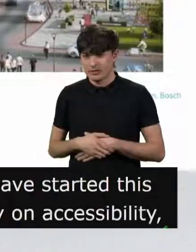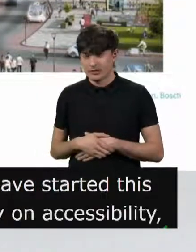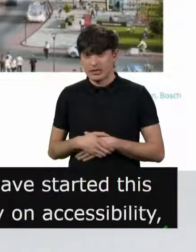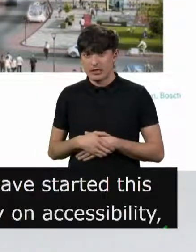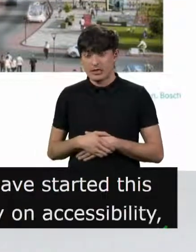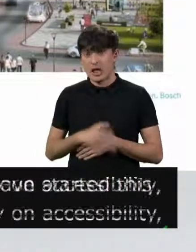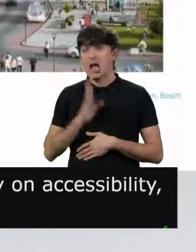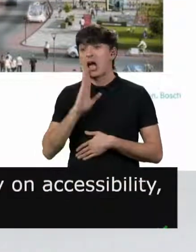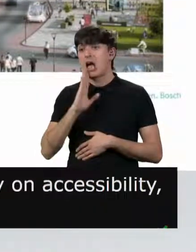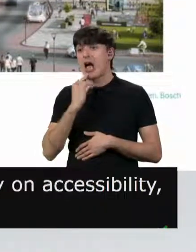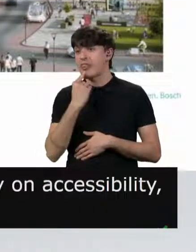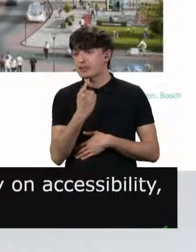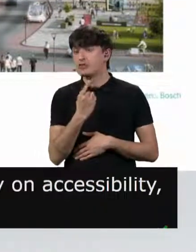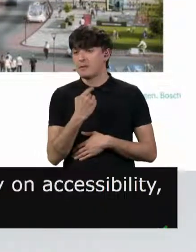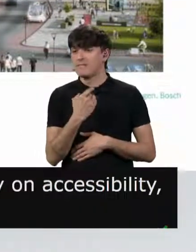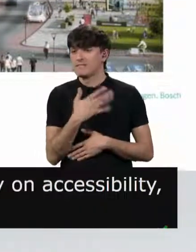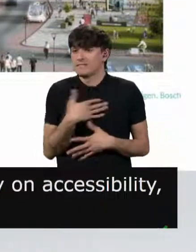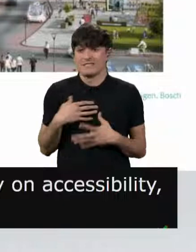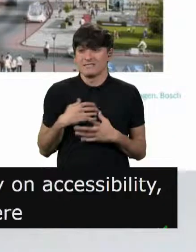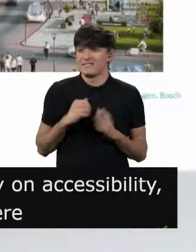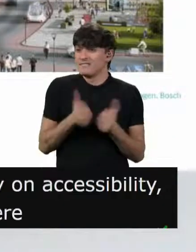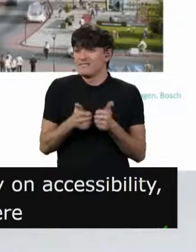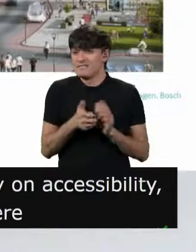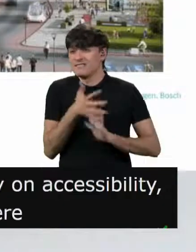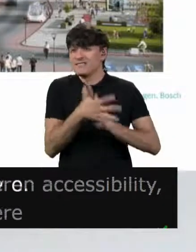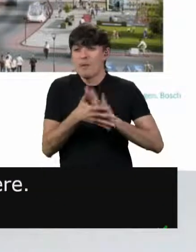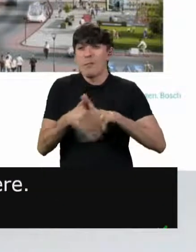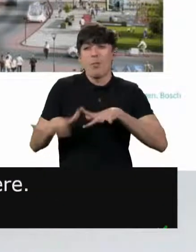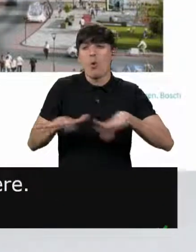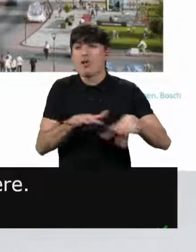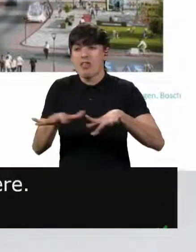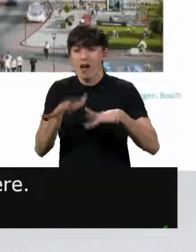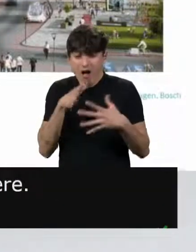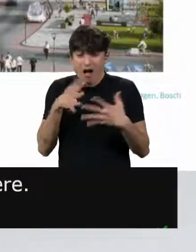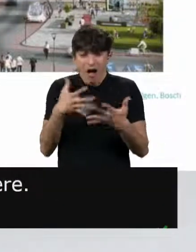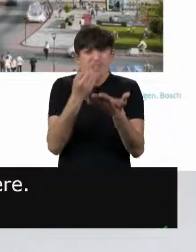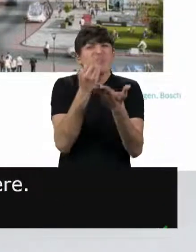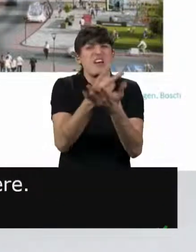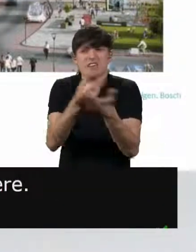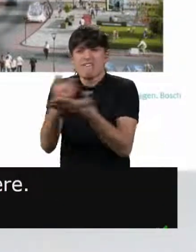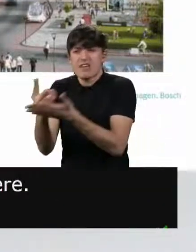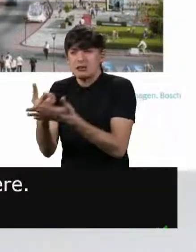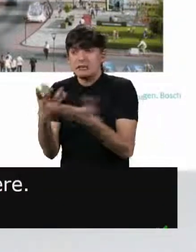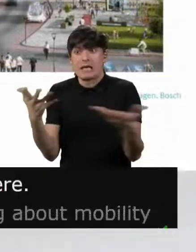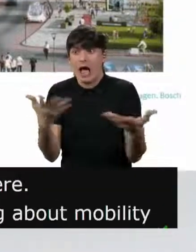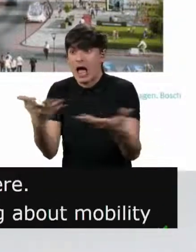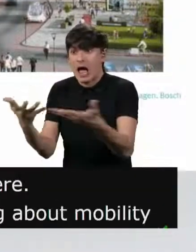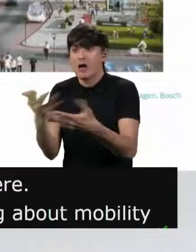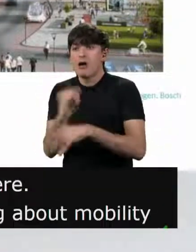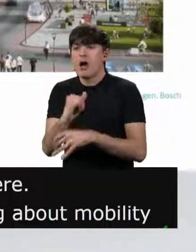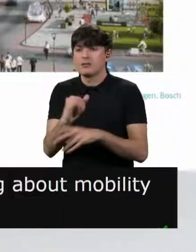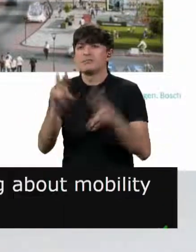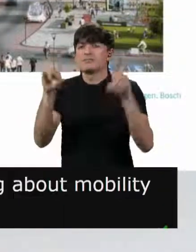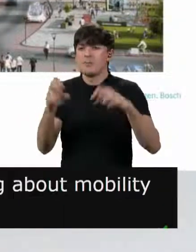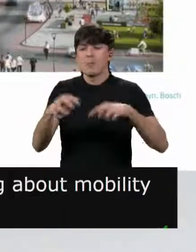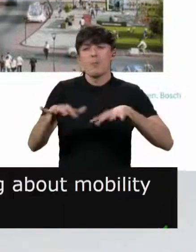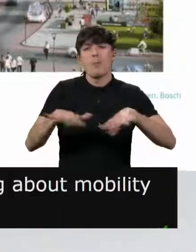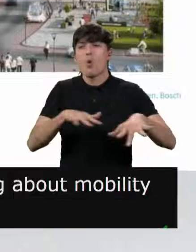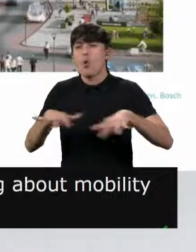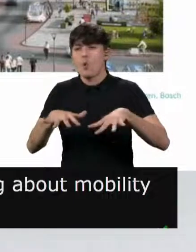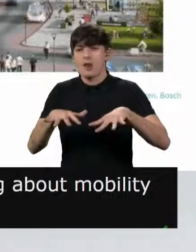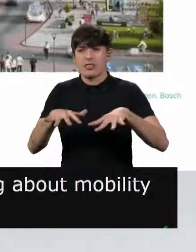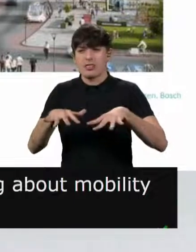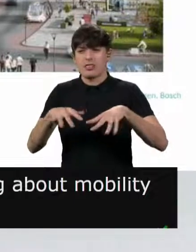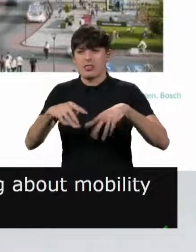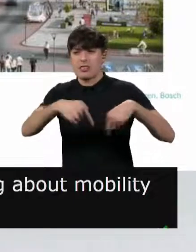primero me As you said, gustaría I would hablar un like to poco first de la start by movilidad talking actual y about de los grandes mobility desafíos and que the big tenemos challenges we en are facing movilidad in plantear desde mobility.